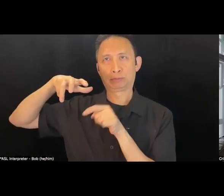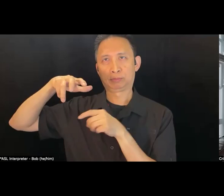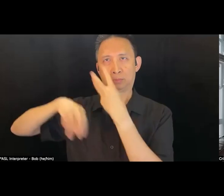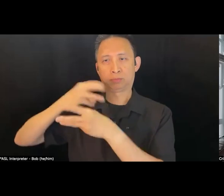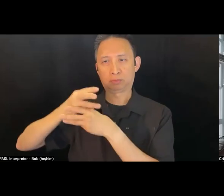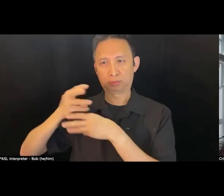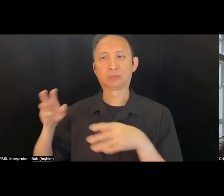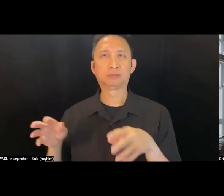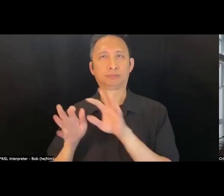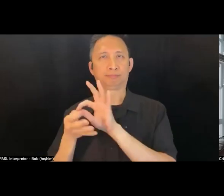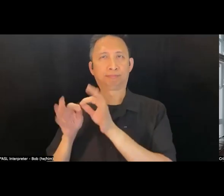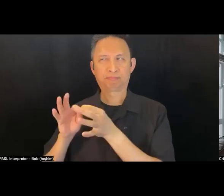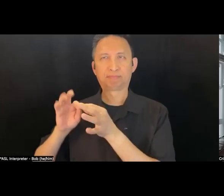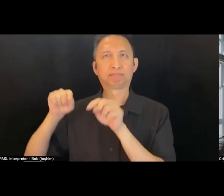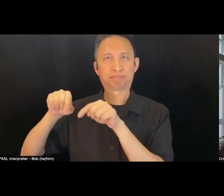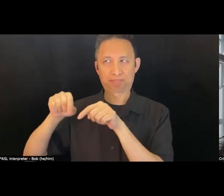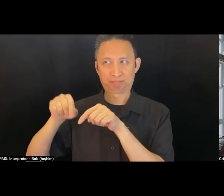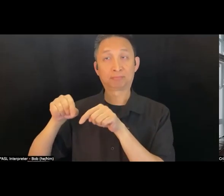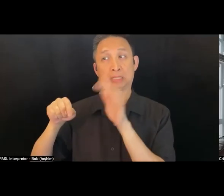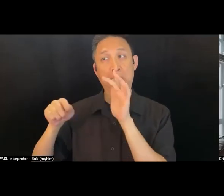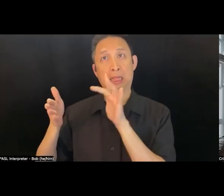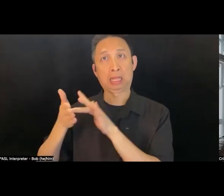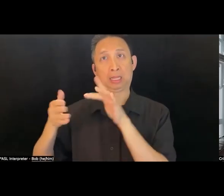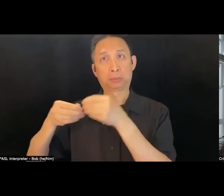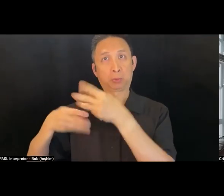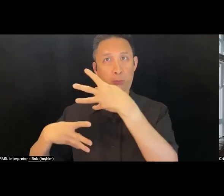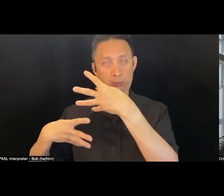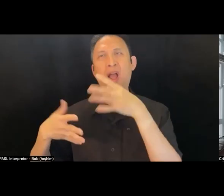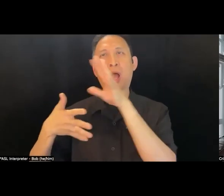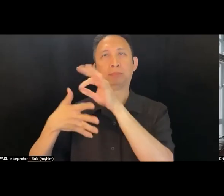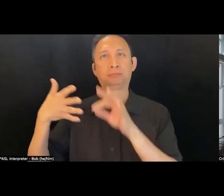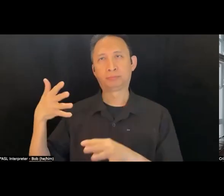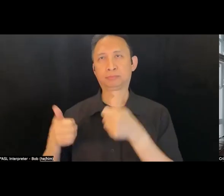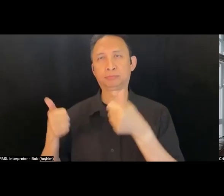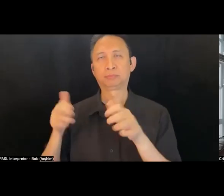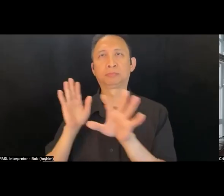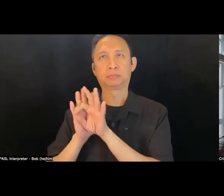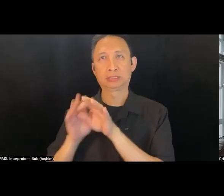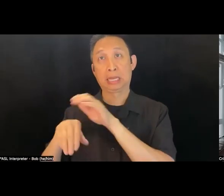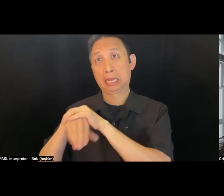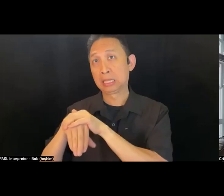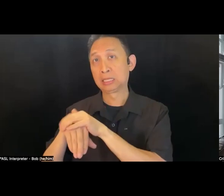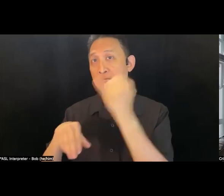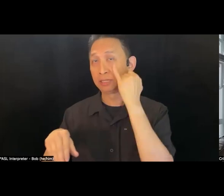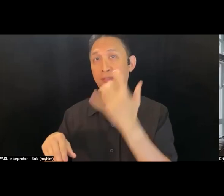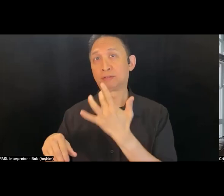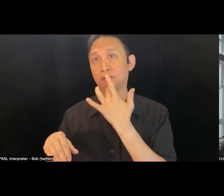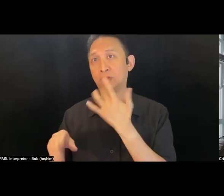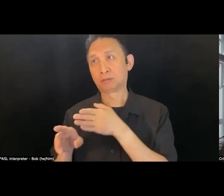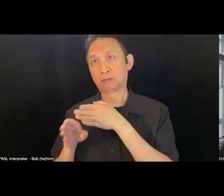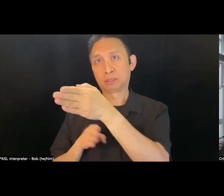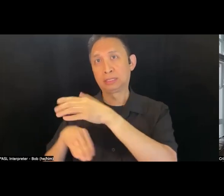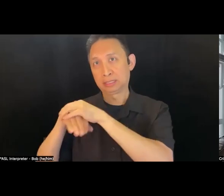interpretation icon that's like a globe. You can click on that icon and then select English if you would like to listen into the